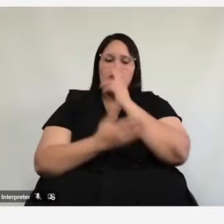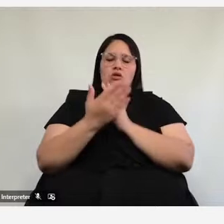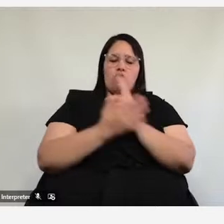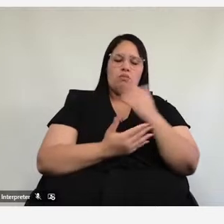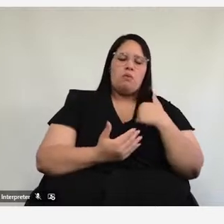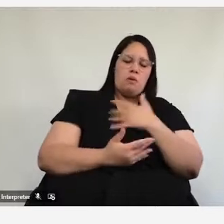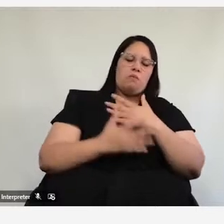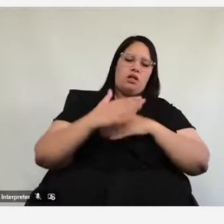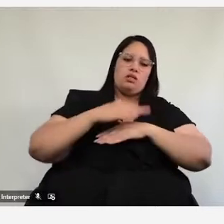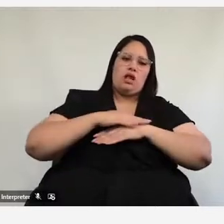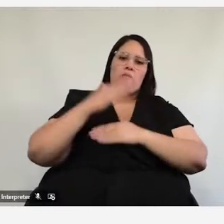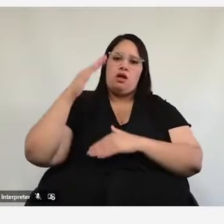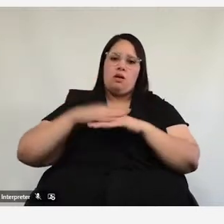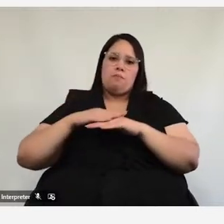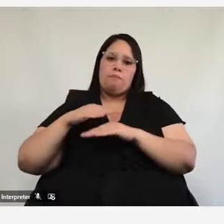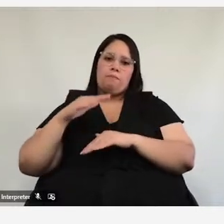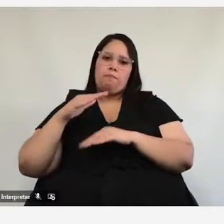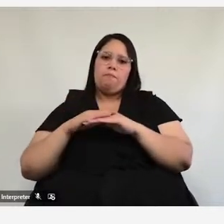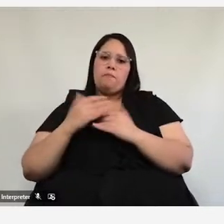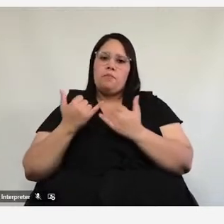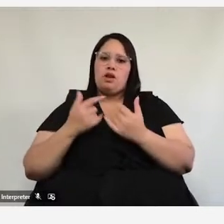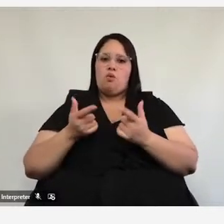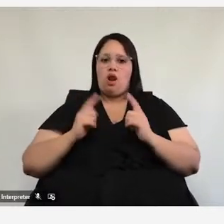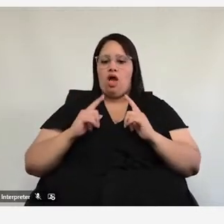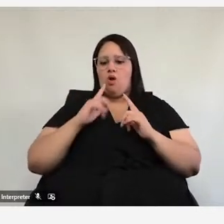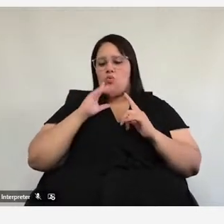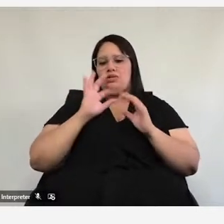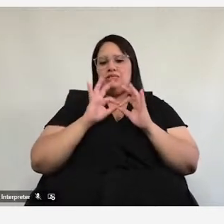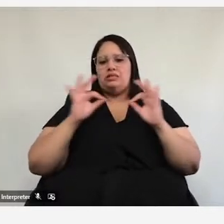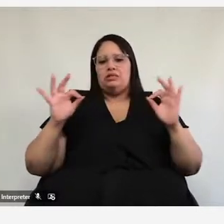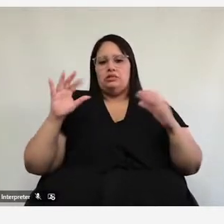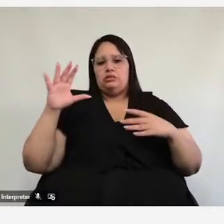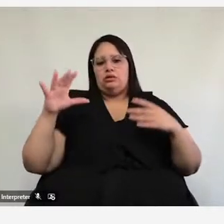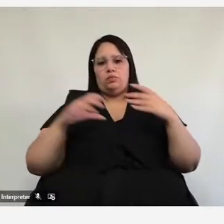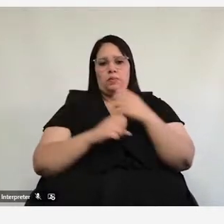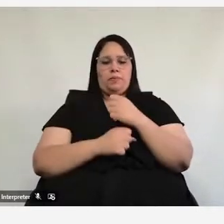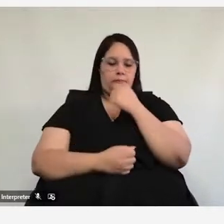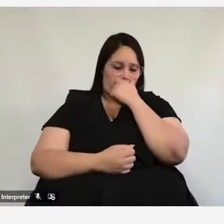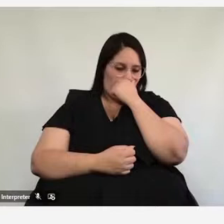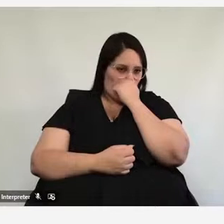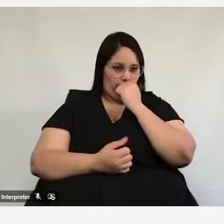your time has similar expired. policies. I'm going to allow you to conclude your sentence.